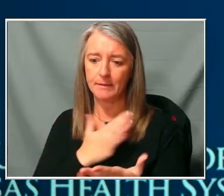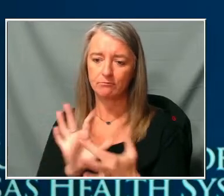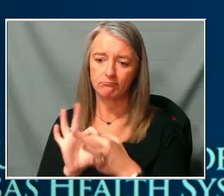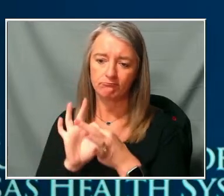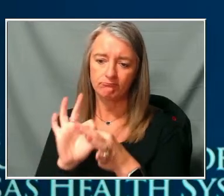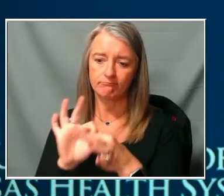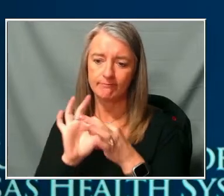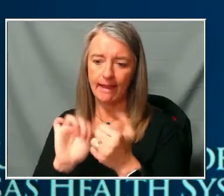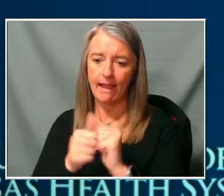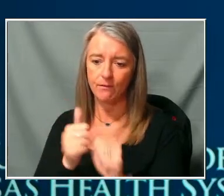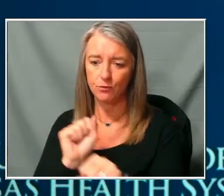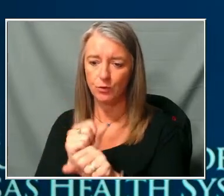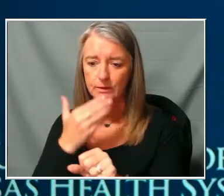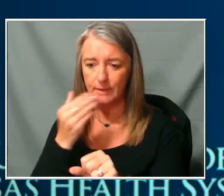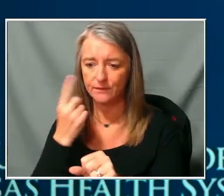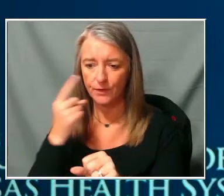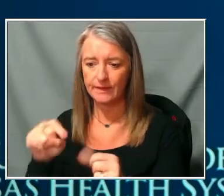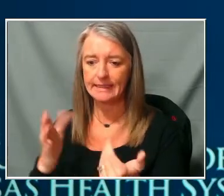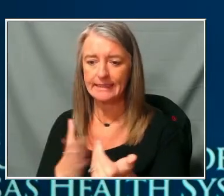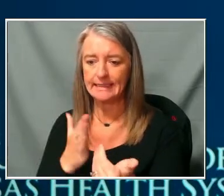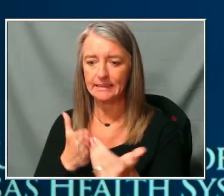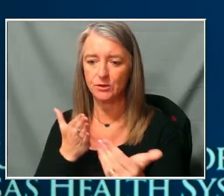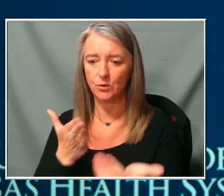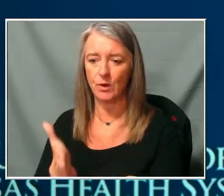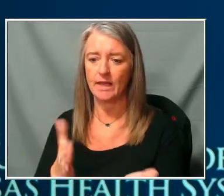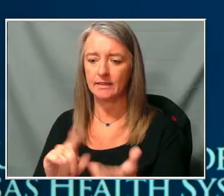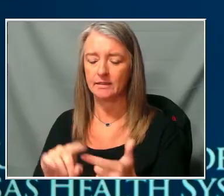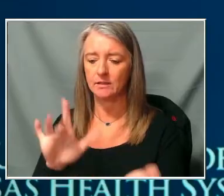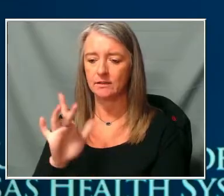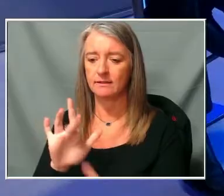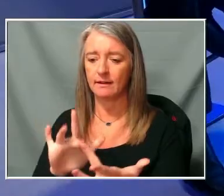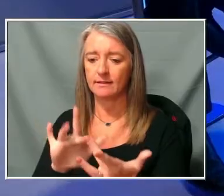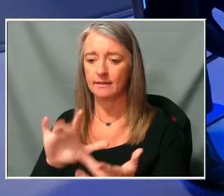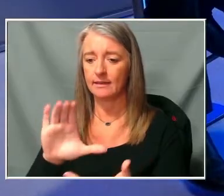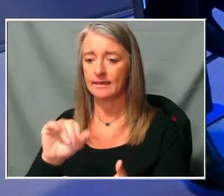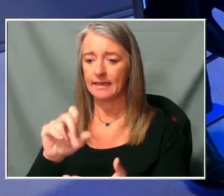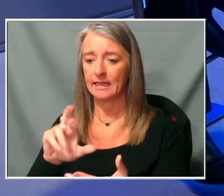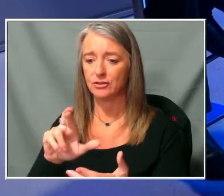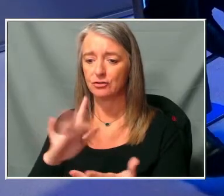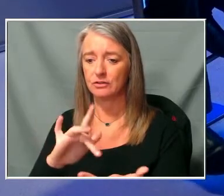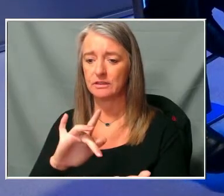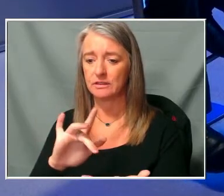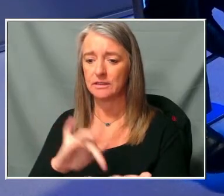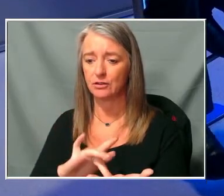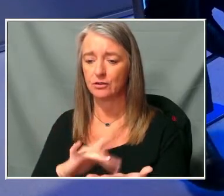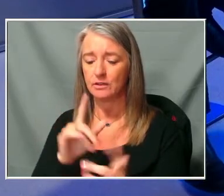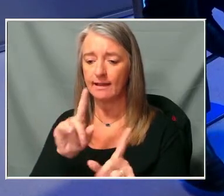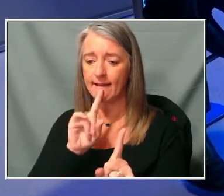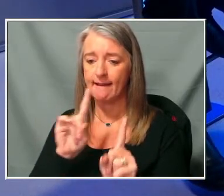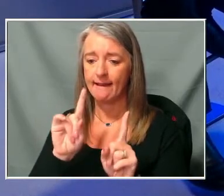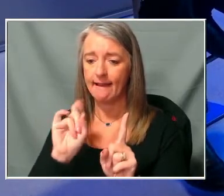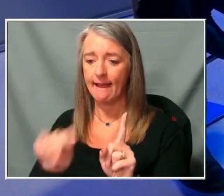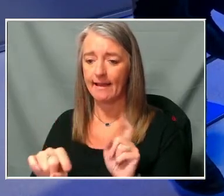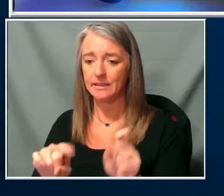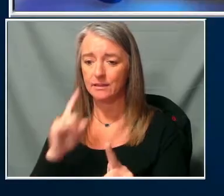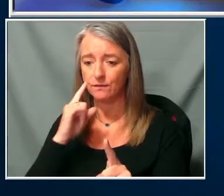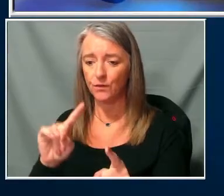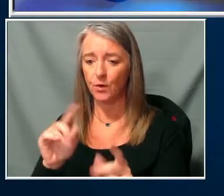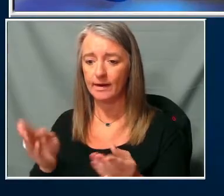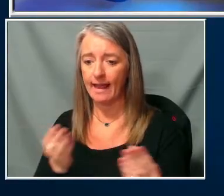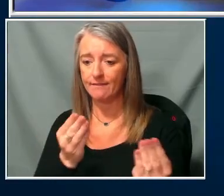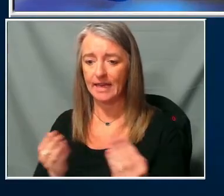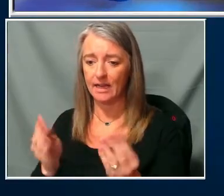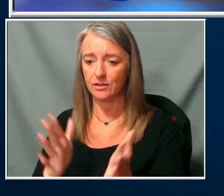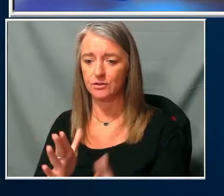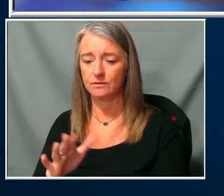works best for them, but the easiest way is to call the Cancer Center and ask for the navigators. Thank you both so much. Great information today. Dr. Alatrini, final thoughts